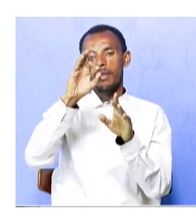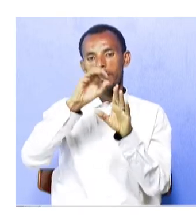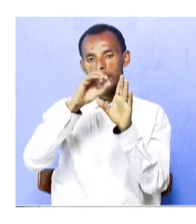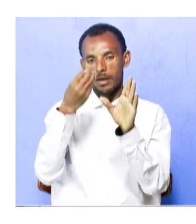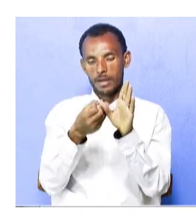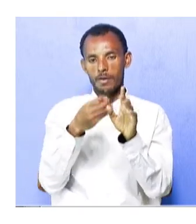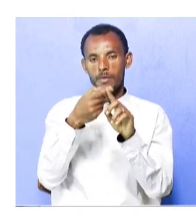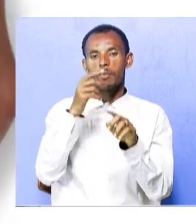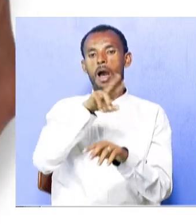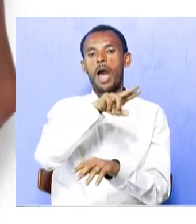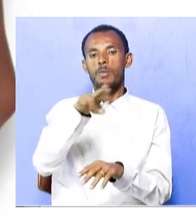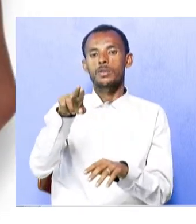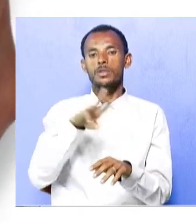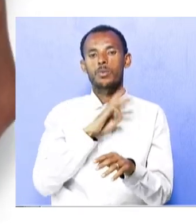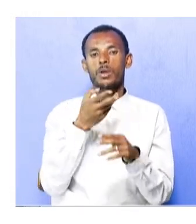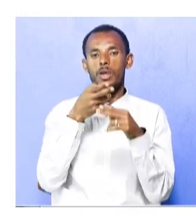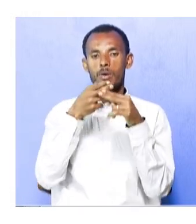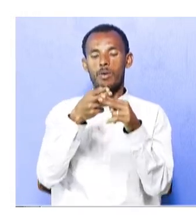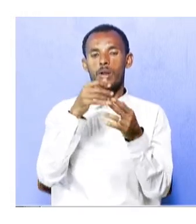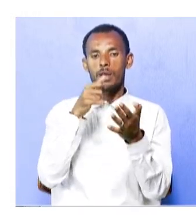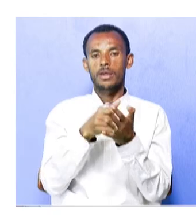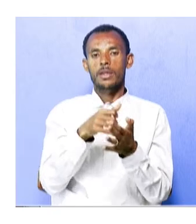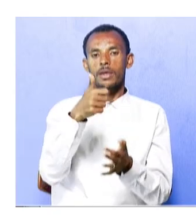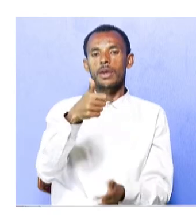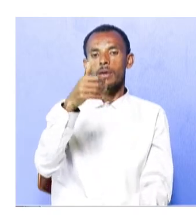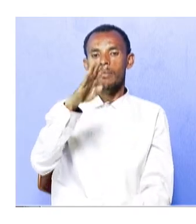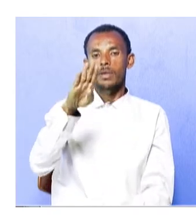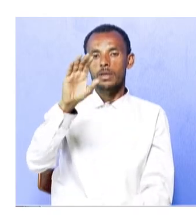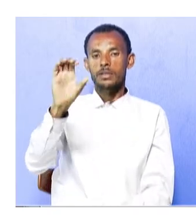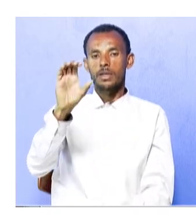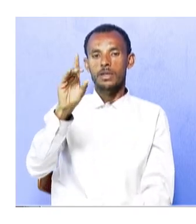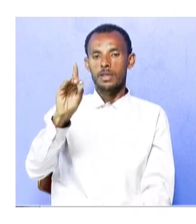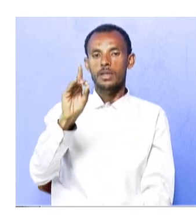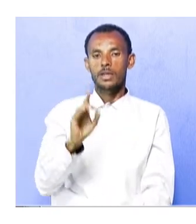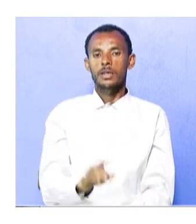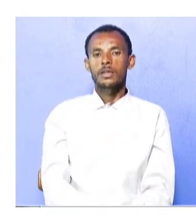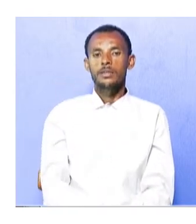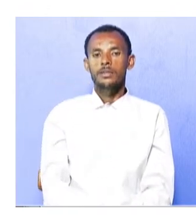hypotenuse. You can call it A, B, C, D.